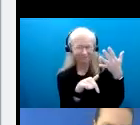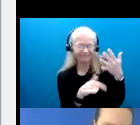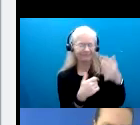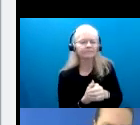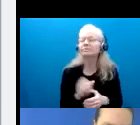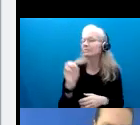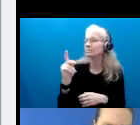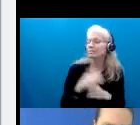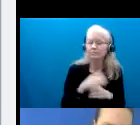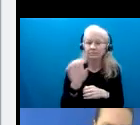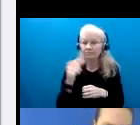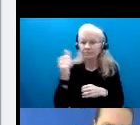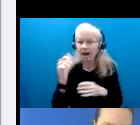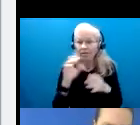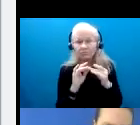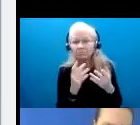Anyone else?